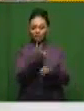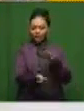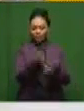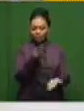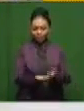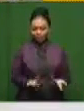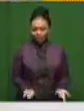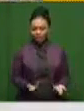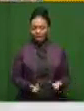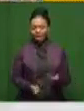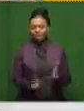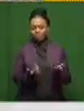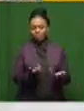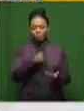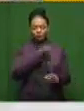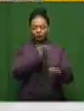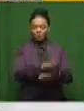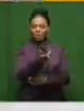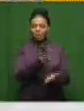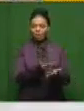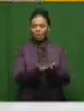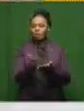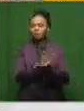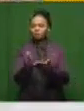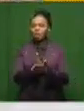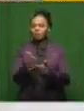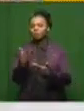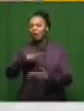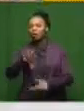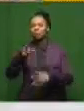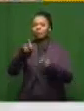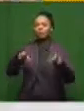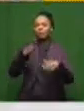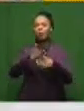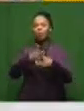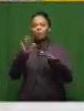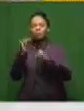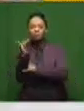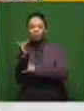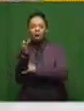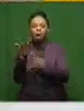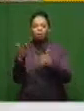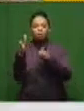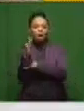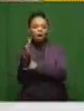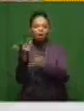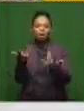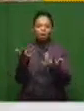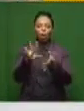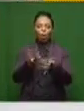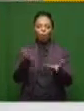to this vaccine because we're finding a lot of corporates are working from home. There is the the talk that officers or